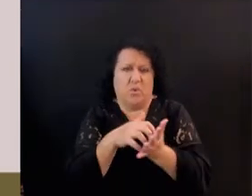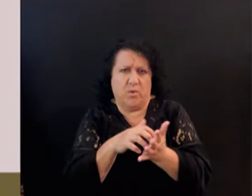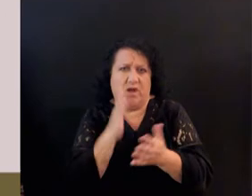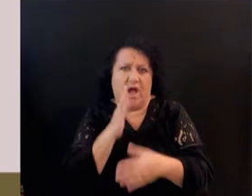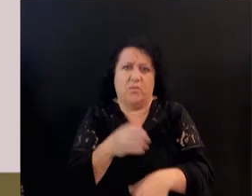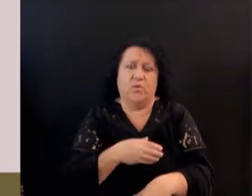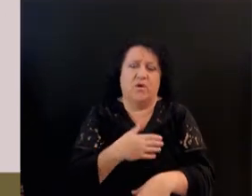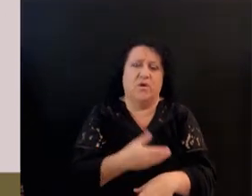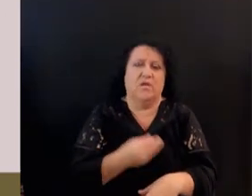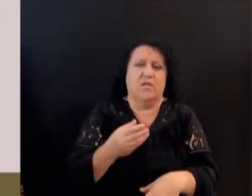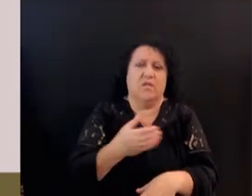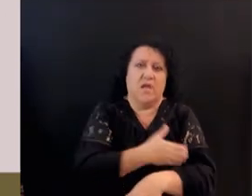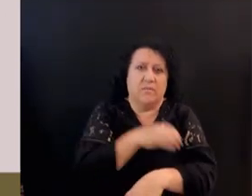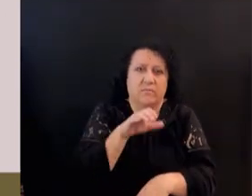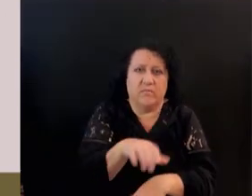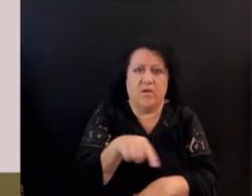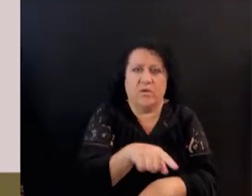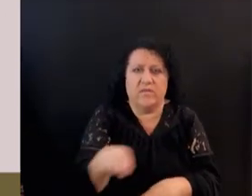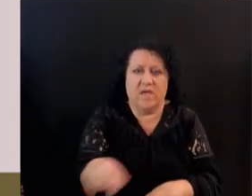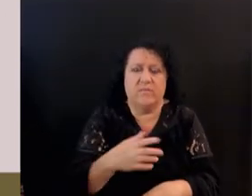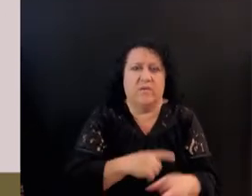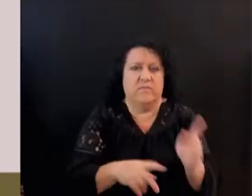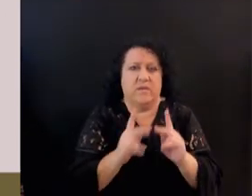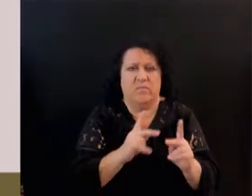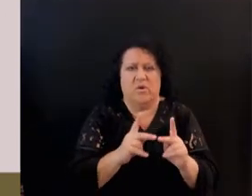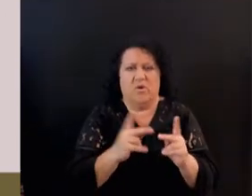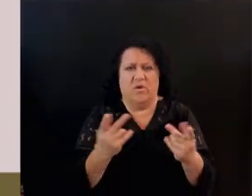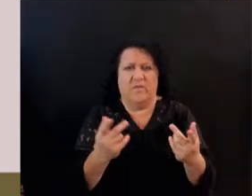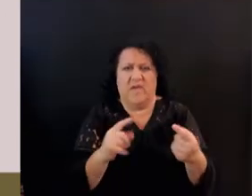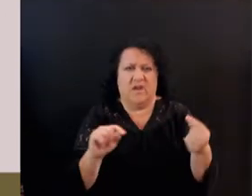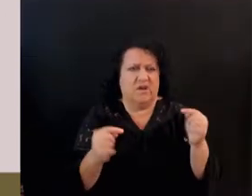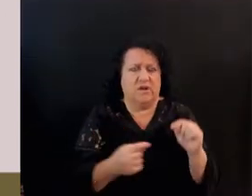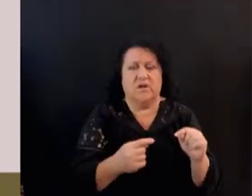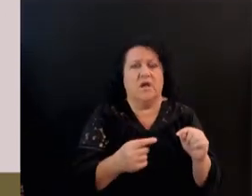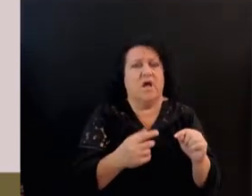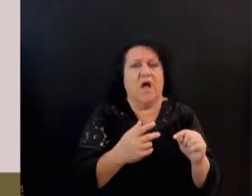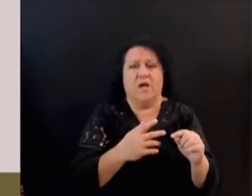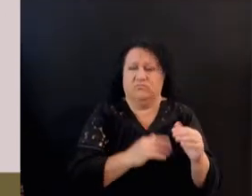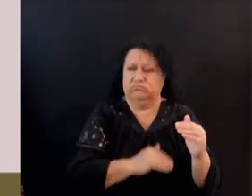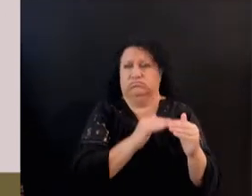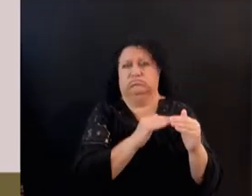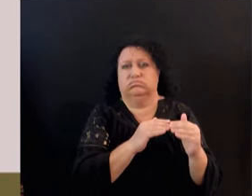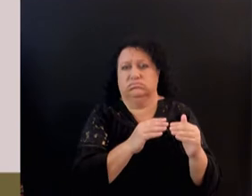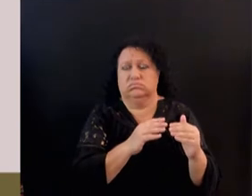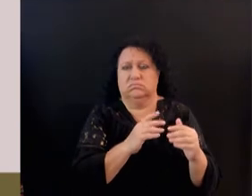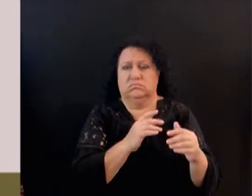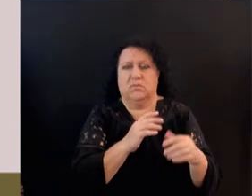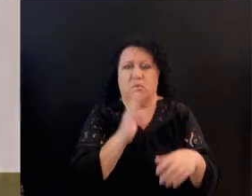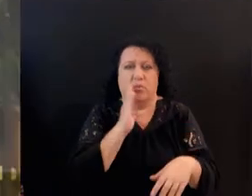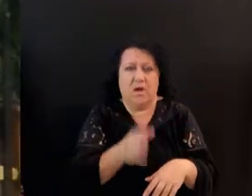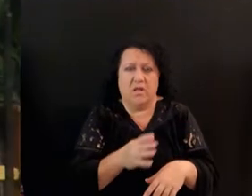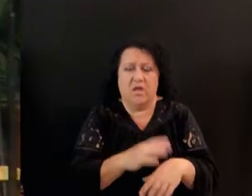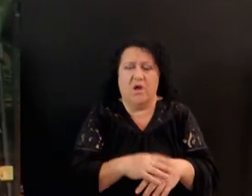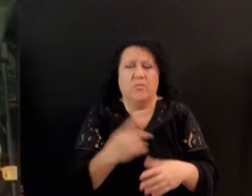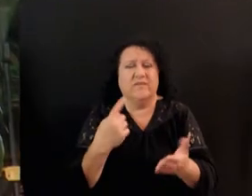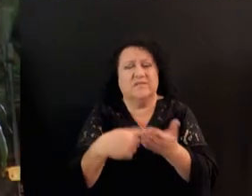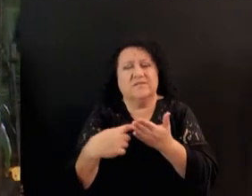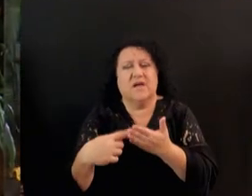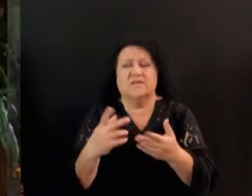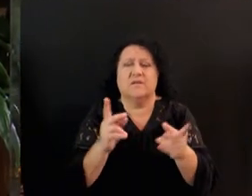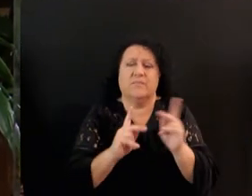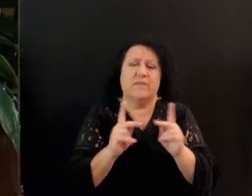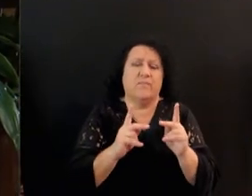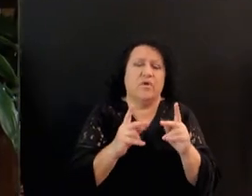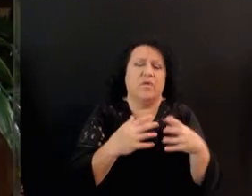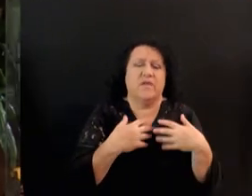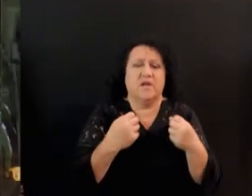will feed them with justice. Now we love all the parts about, you know, seeking the lost, binding up the weak, the injured. But that